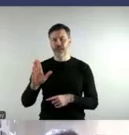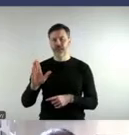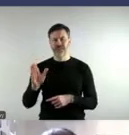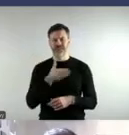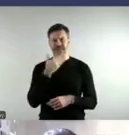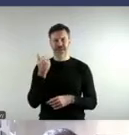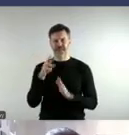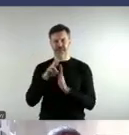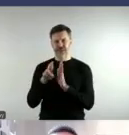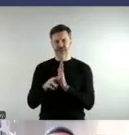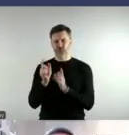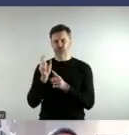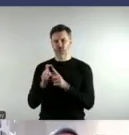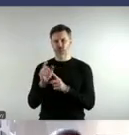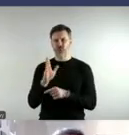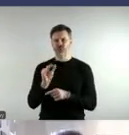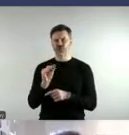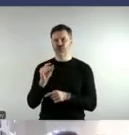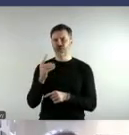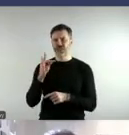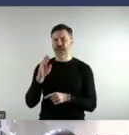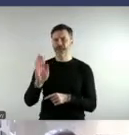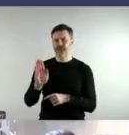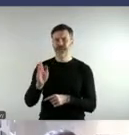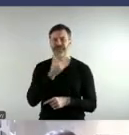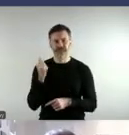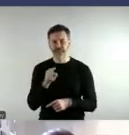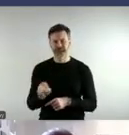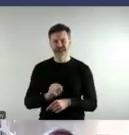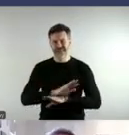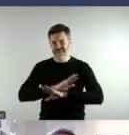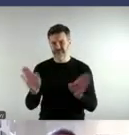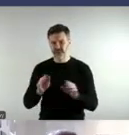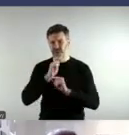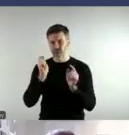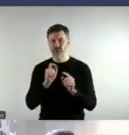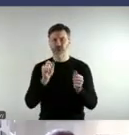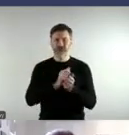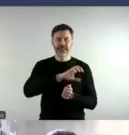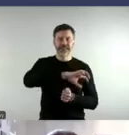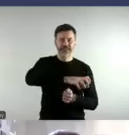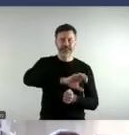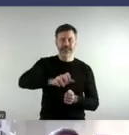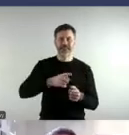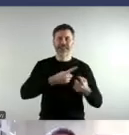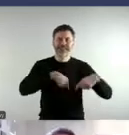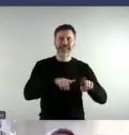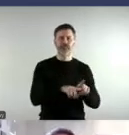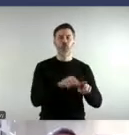do not have any staff, any military command. I don't like this word. We